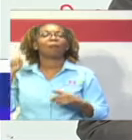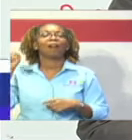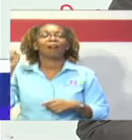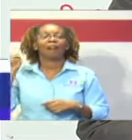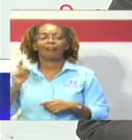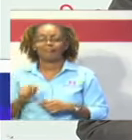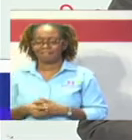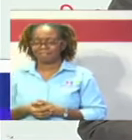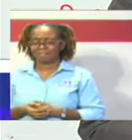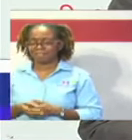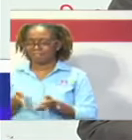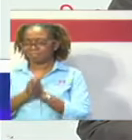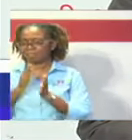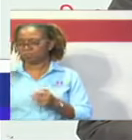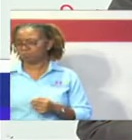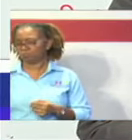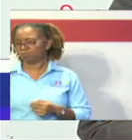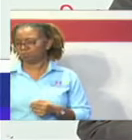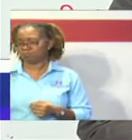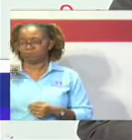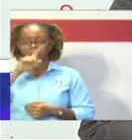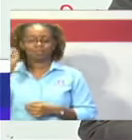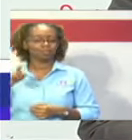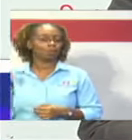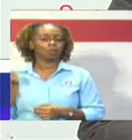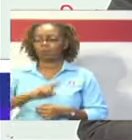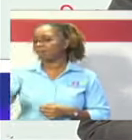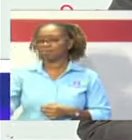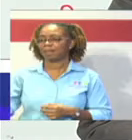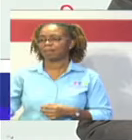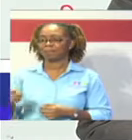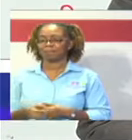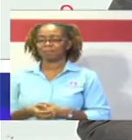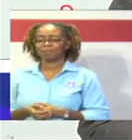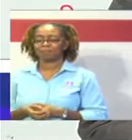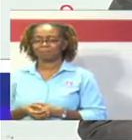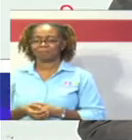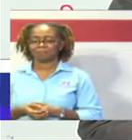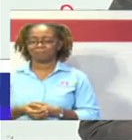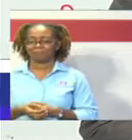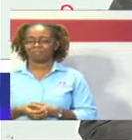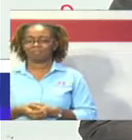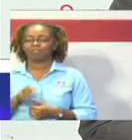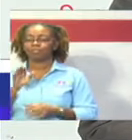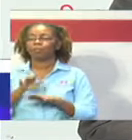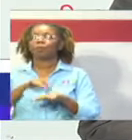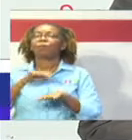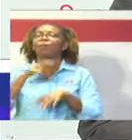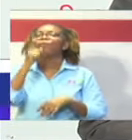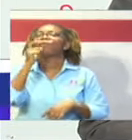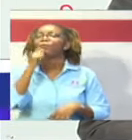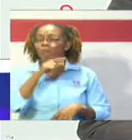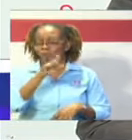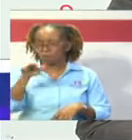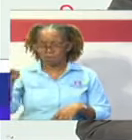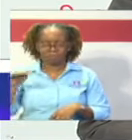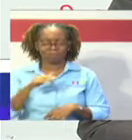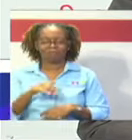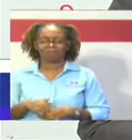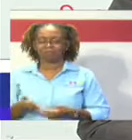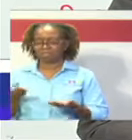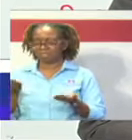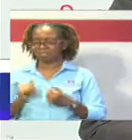questions. Please ask both questions, one right after the other, to the relevant member of the panel. And of course, if